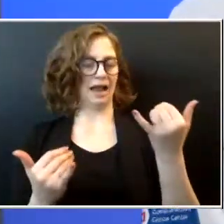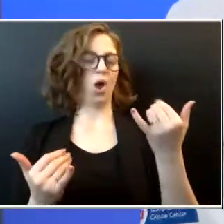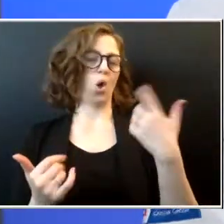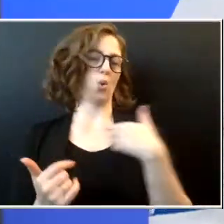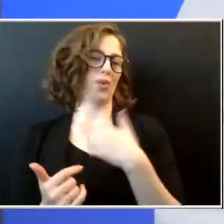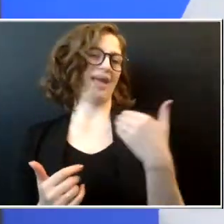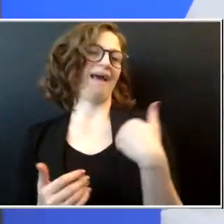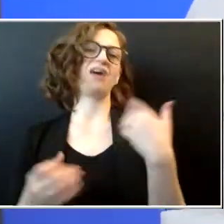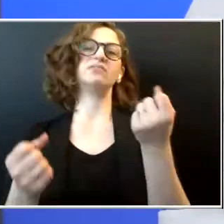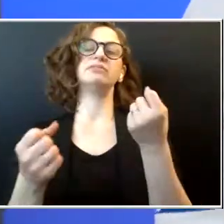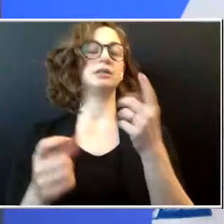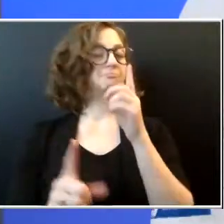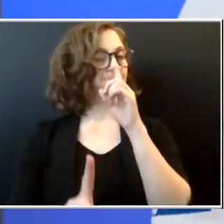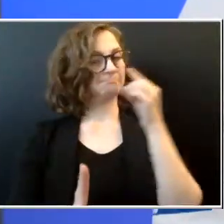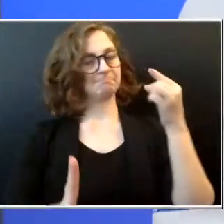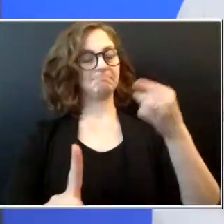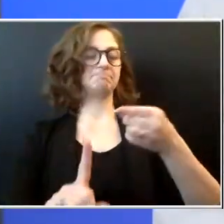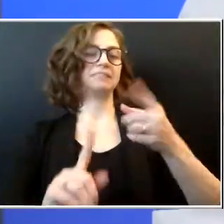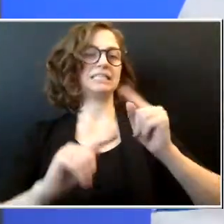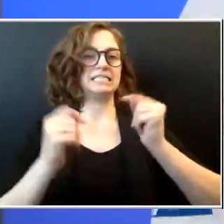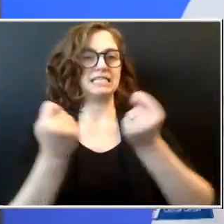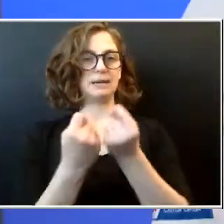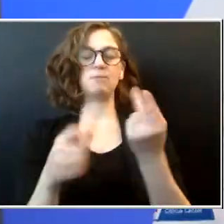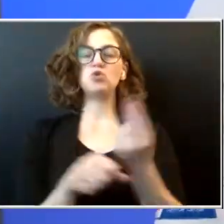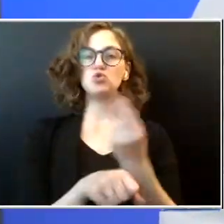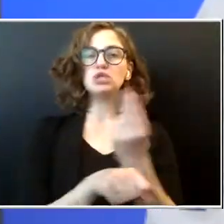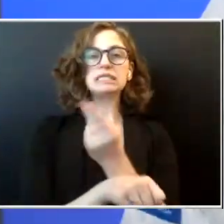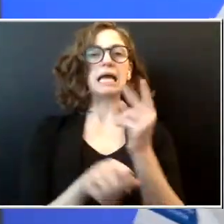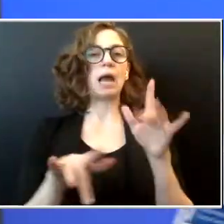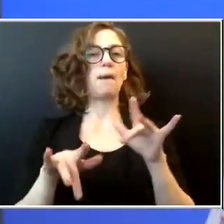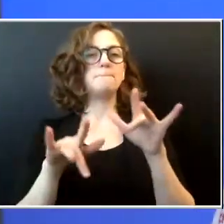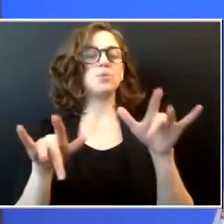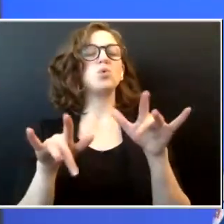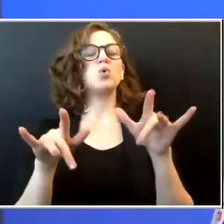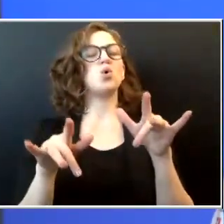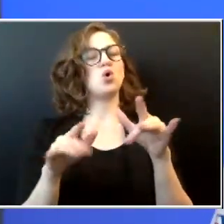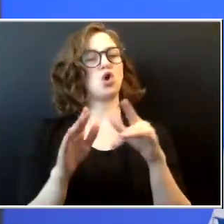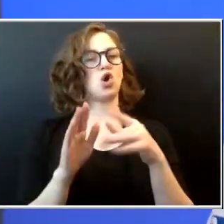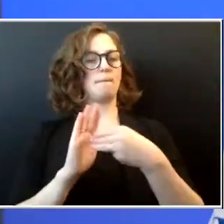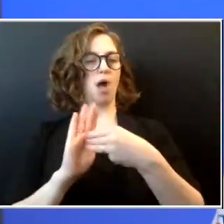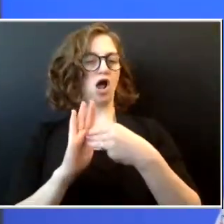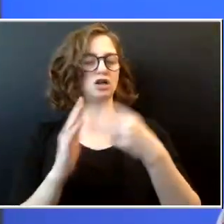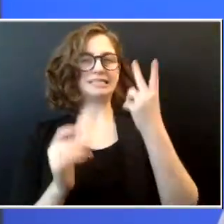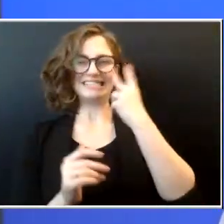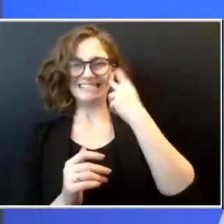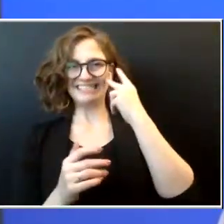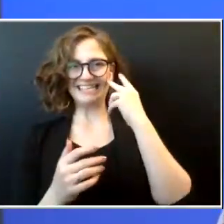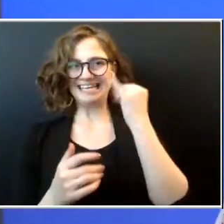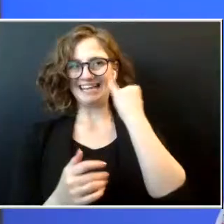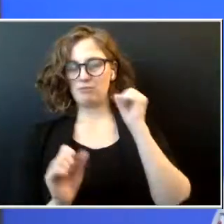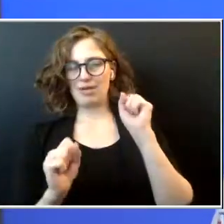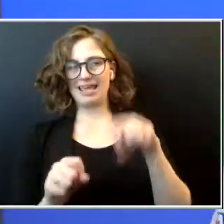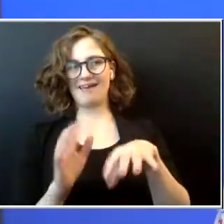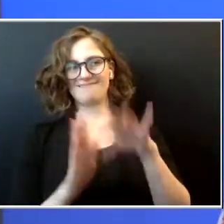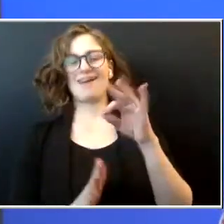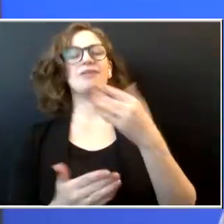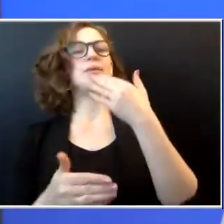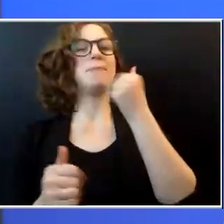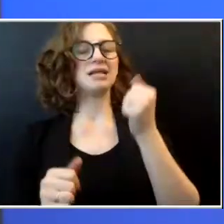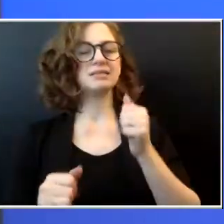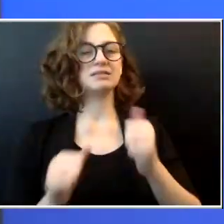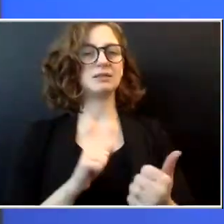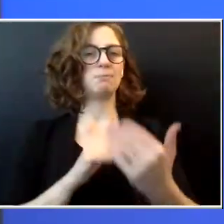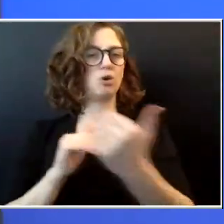using computer models to see if we can model these plans better in the future. We're probably one of the world-leading research groups in this area,